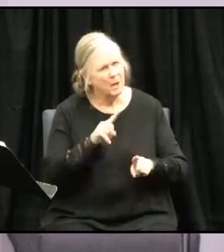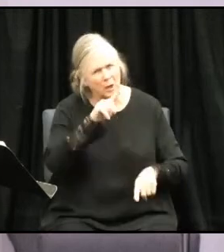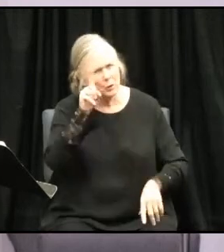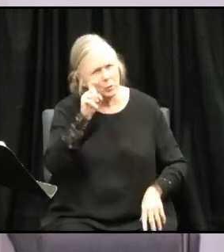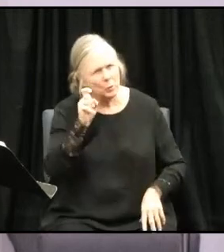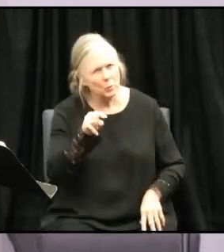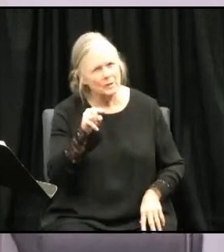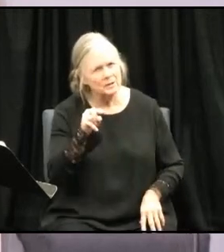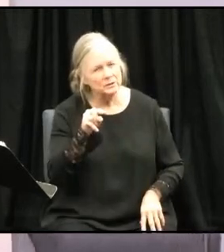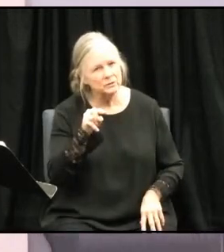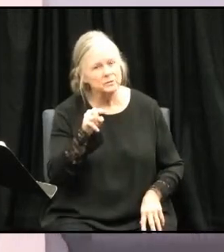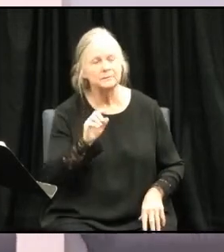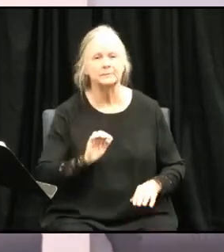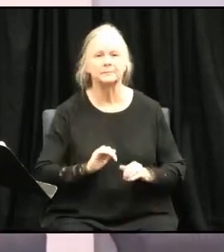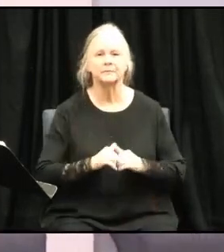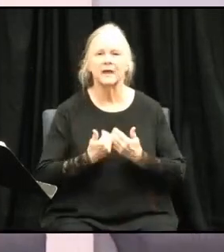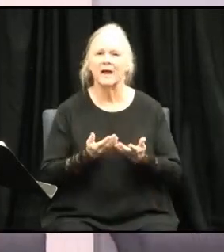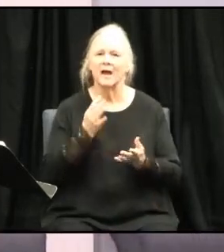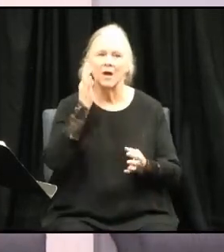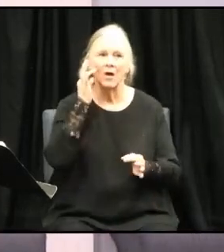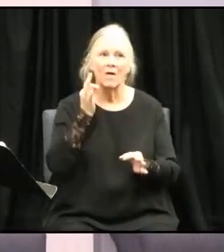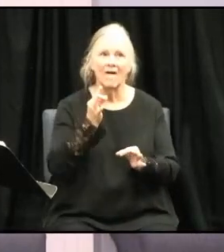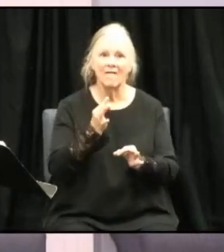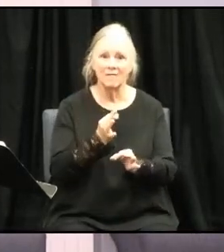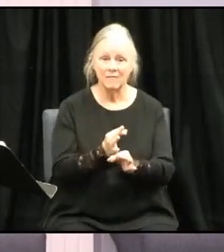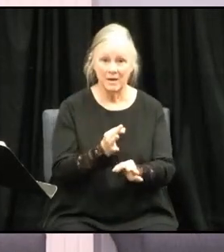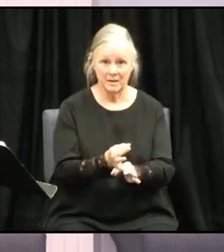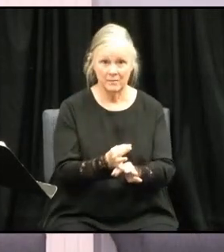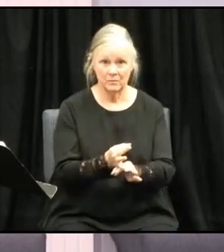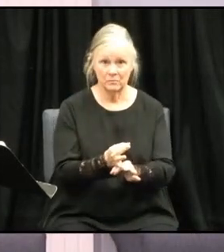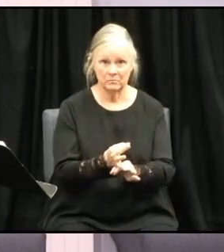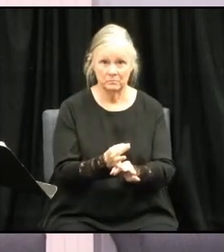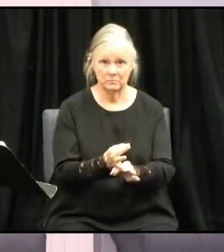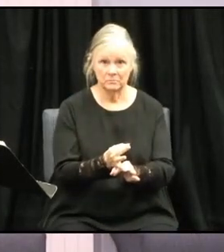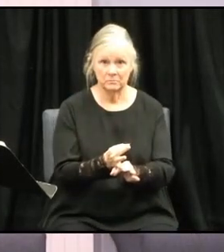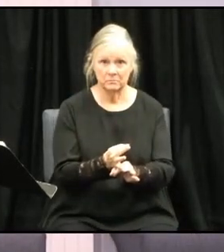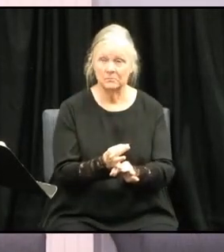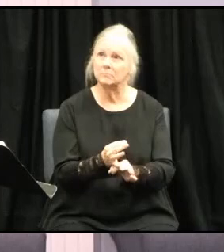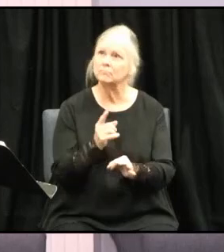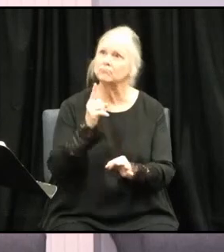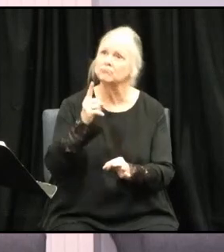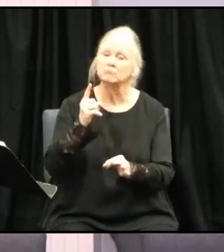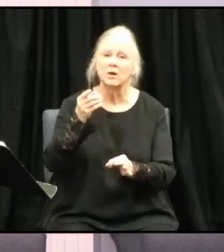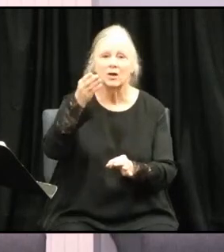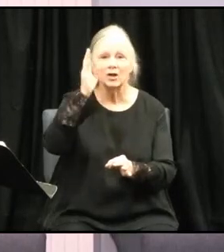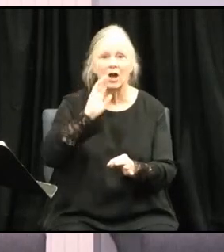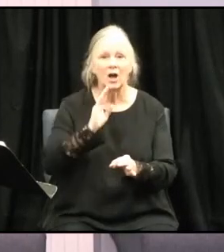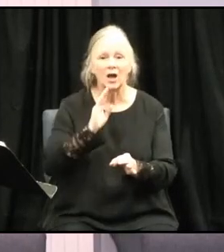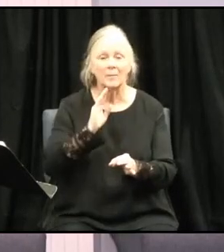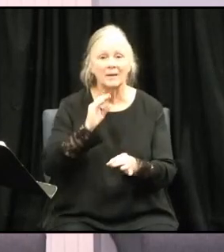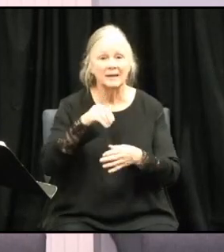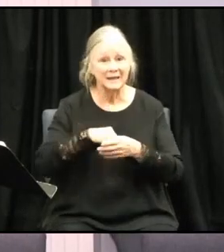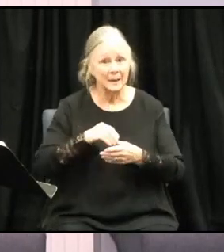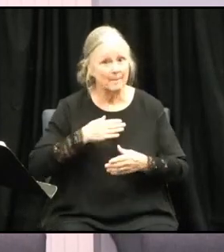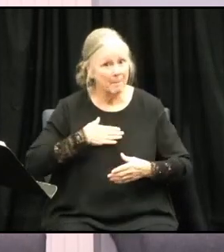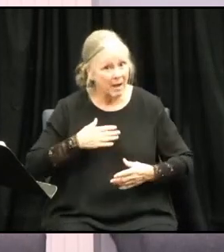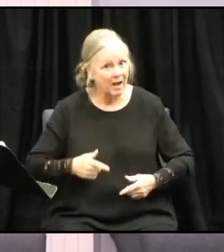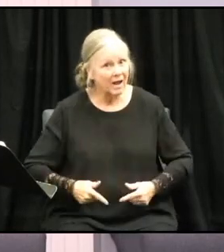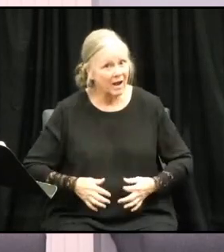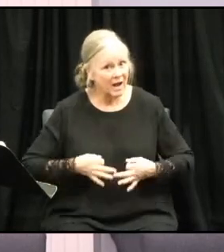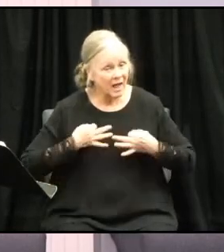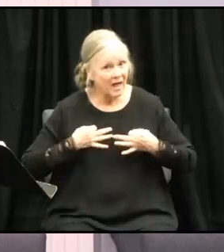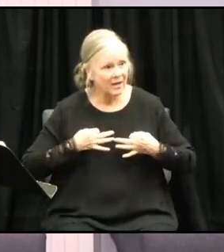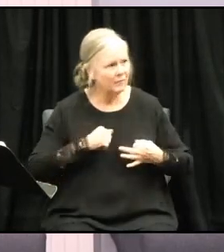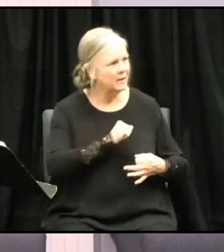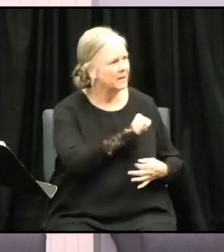how faithful has God been in my life, in all